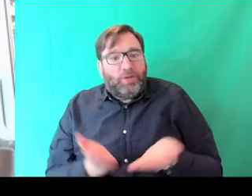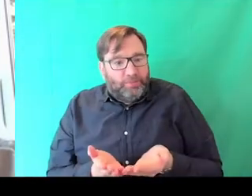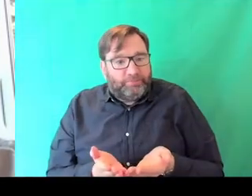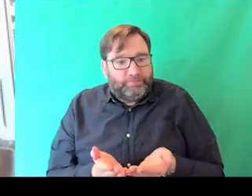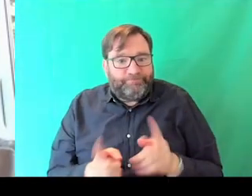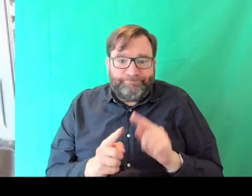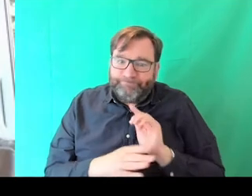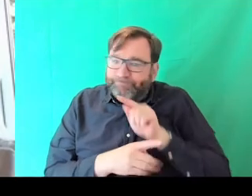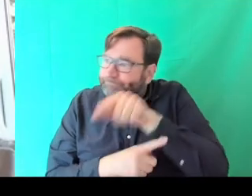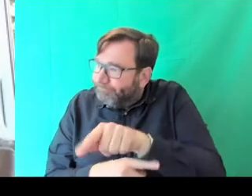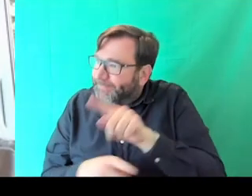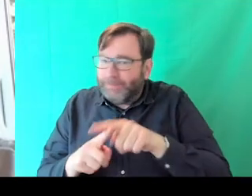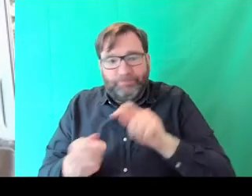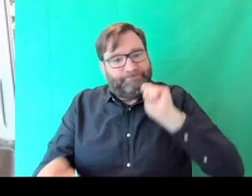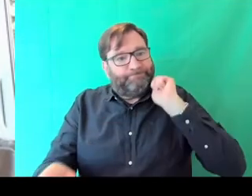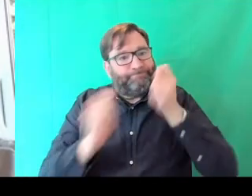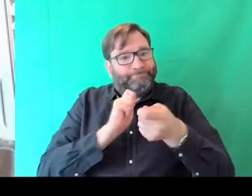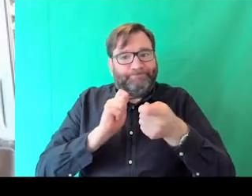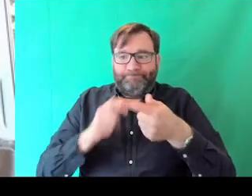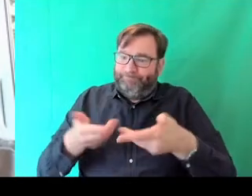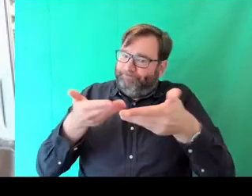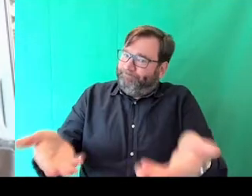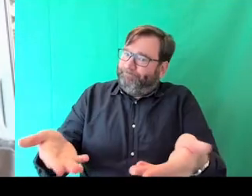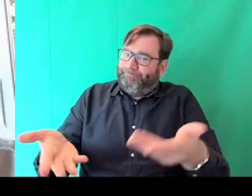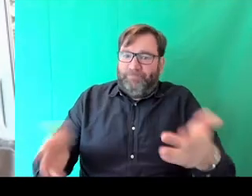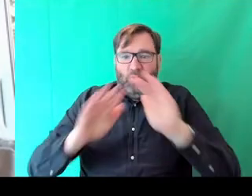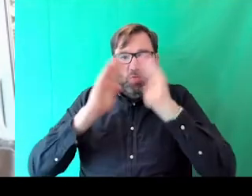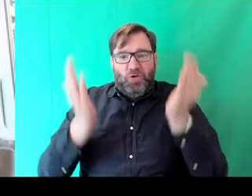Great. And Anna, what are your thoughts?